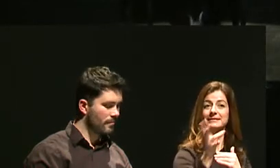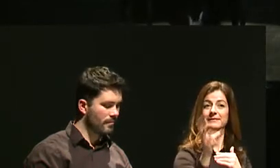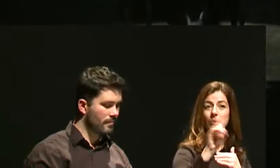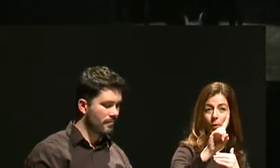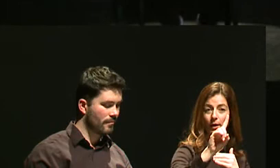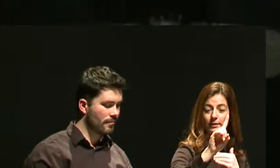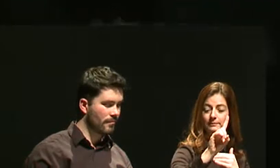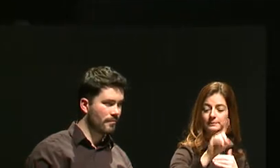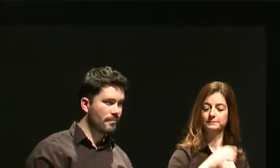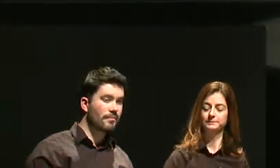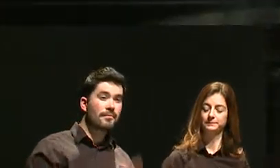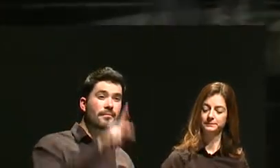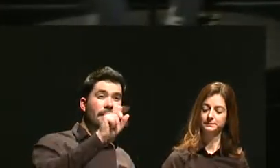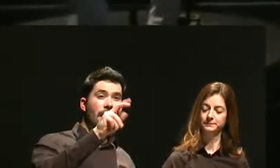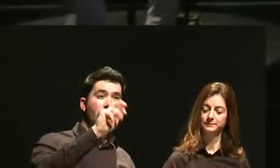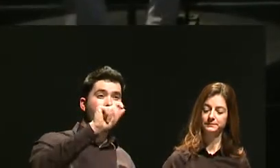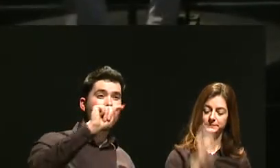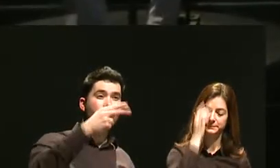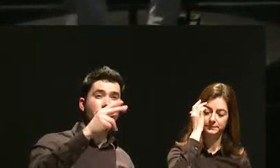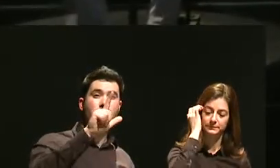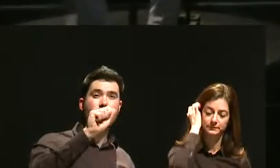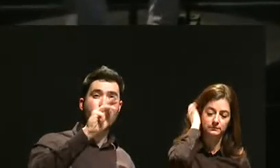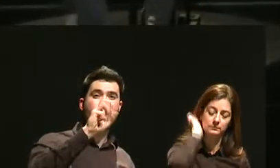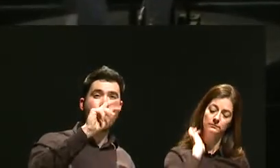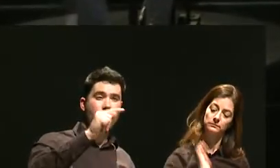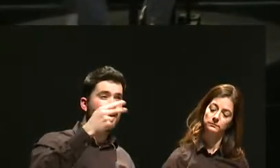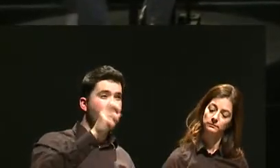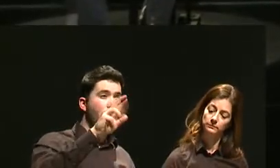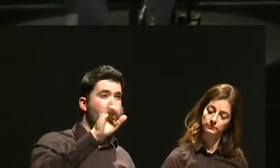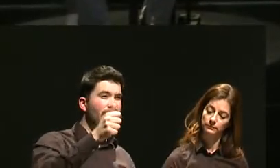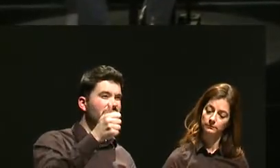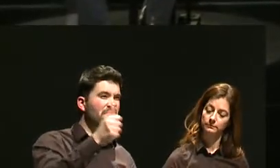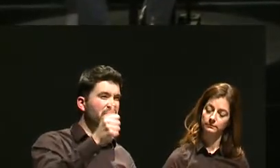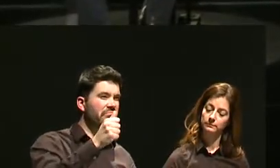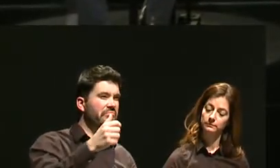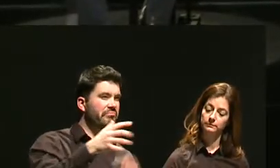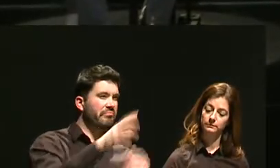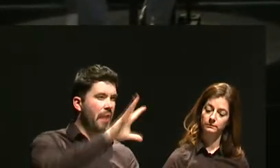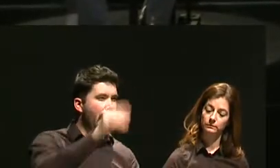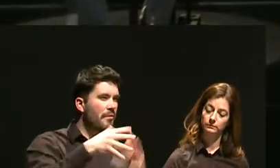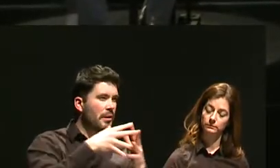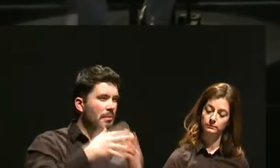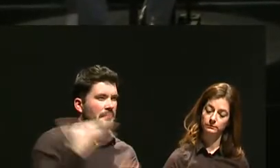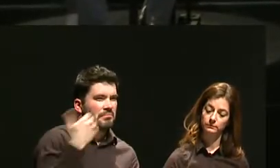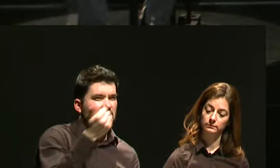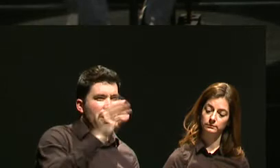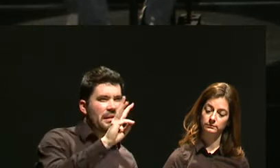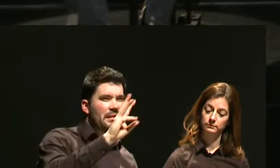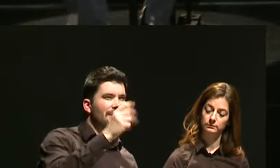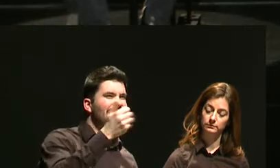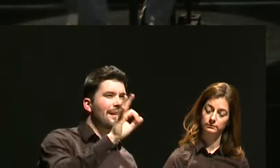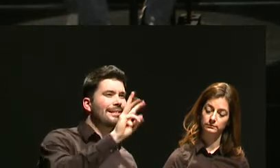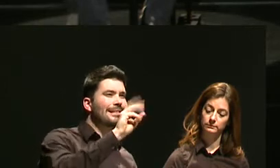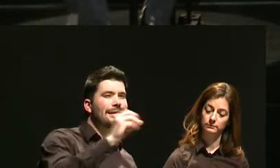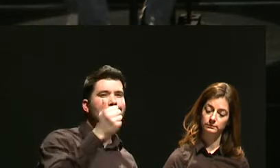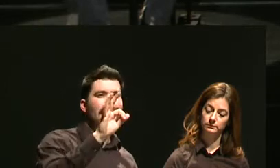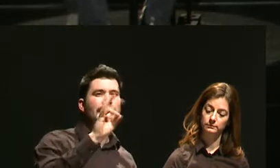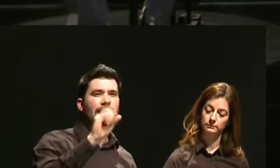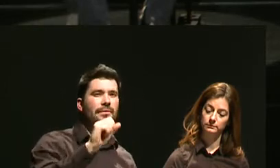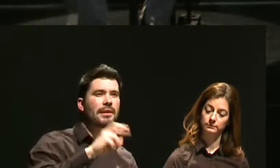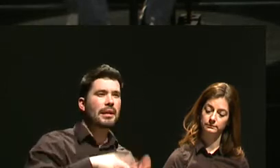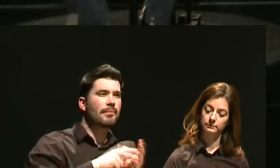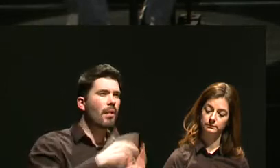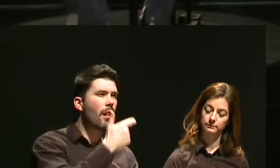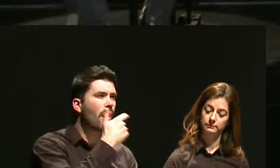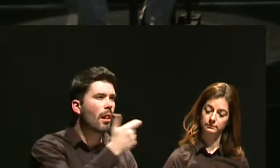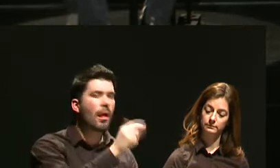1971. Kenneth Lamont Herring, like so many other African Americans in the 1960s and 70s, is inspired to become a